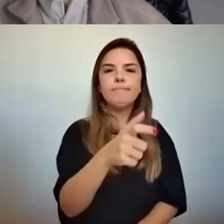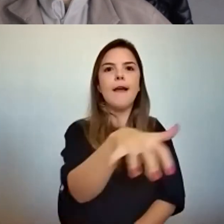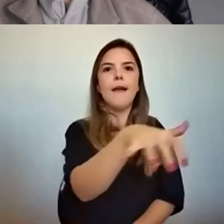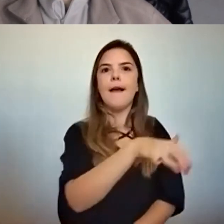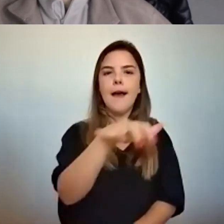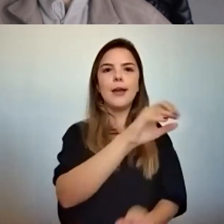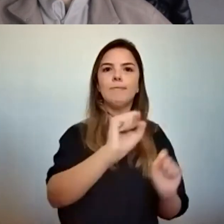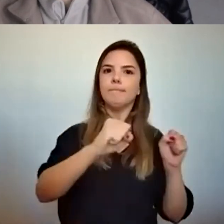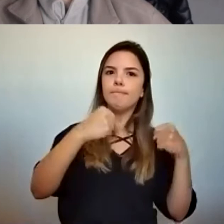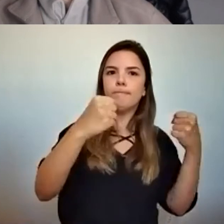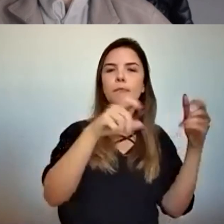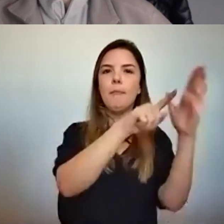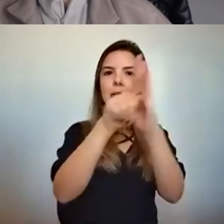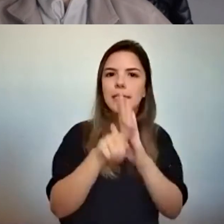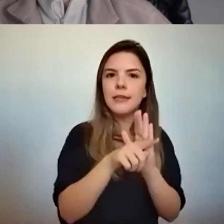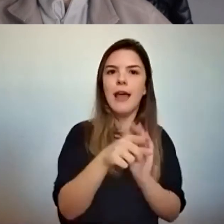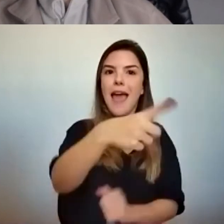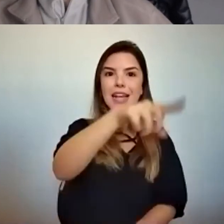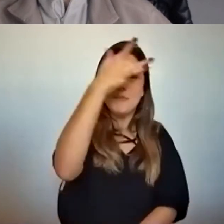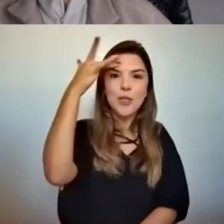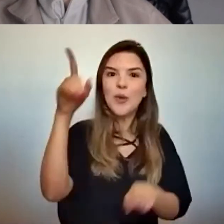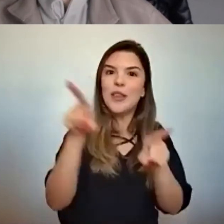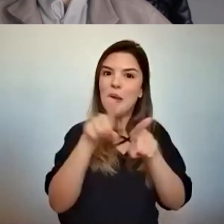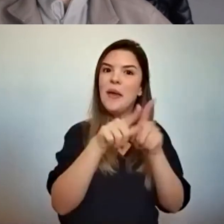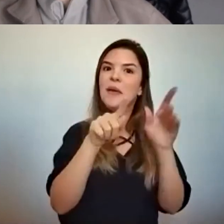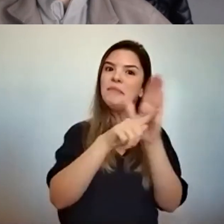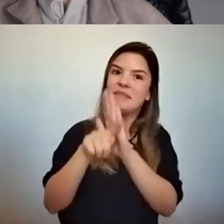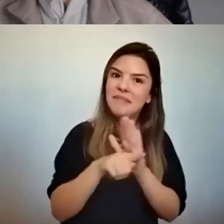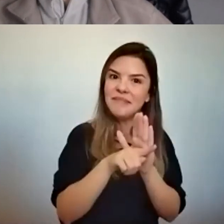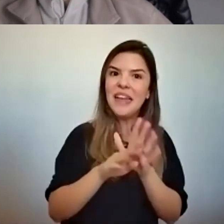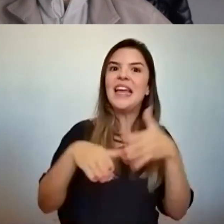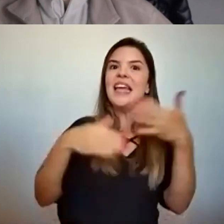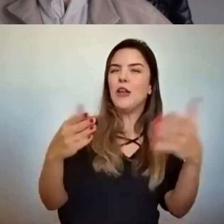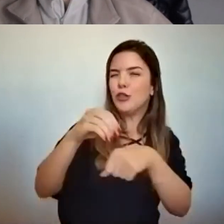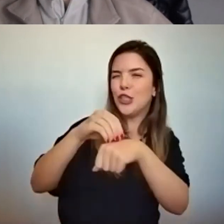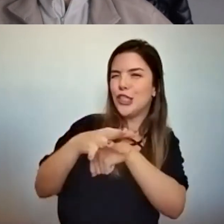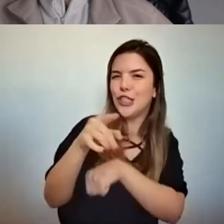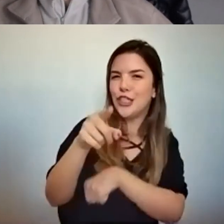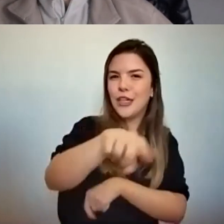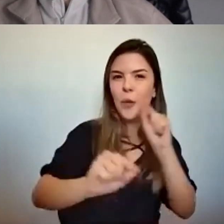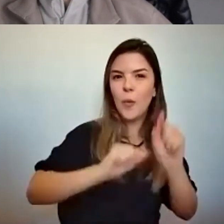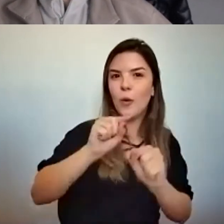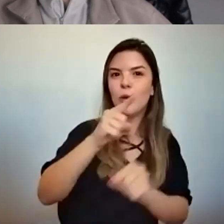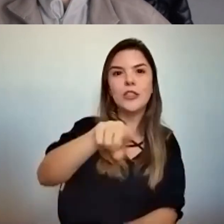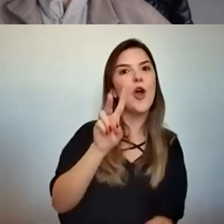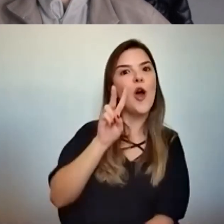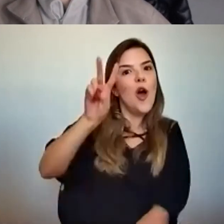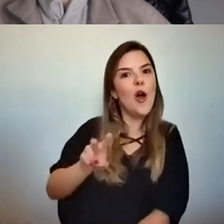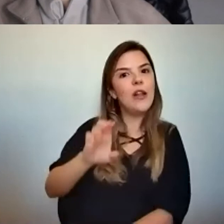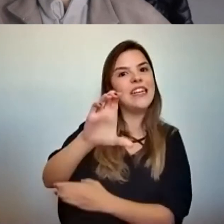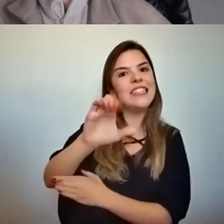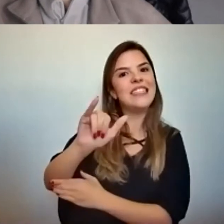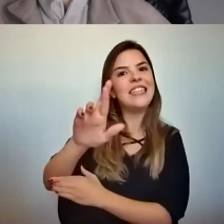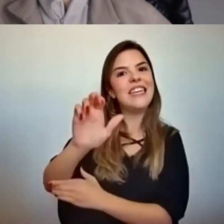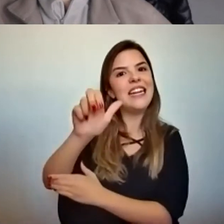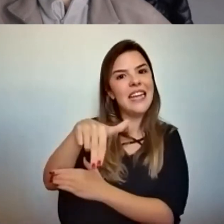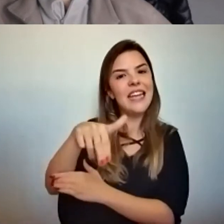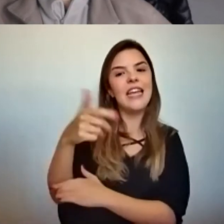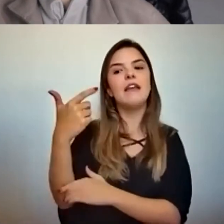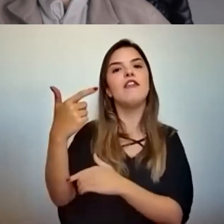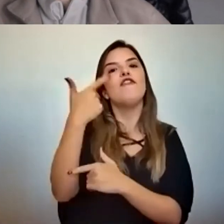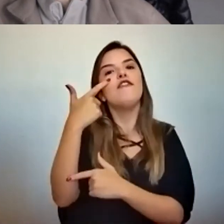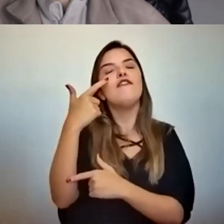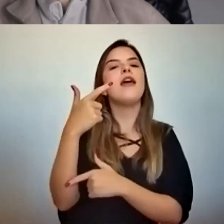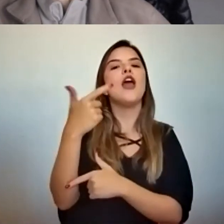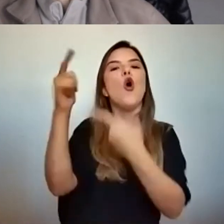who find out lots of things. Why don't you look at the Cirin Bulletin and get in touch with them and see what they can offer?